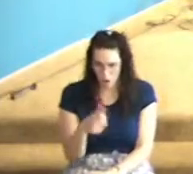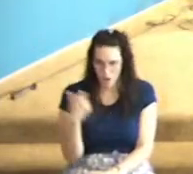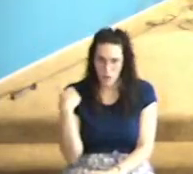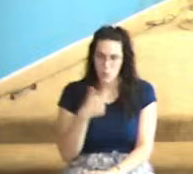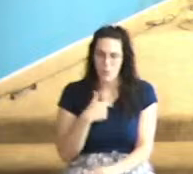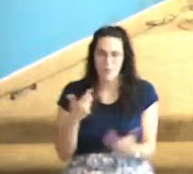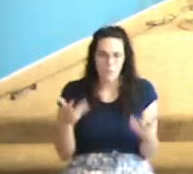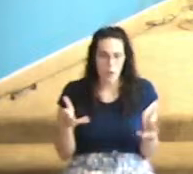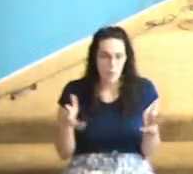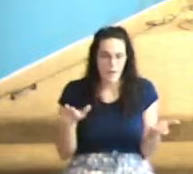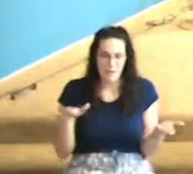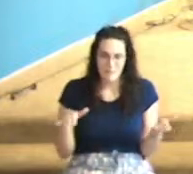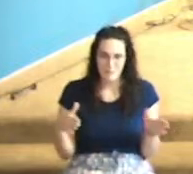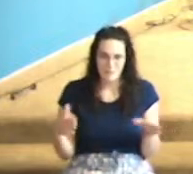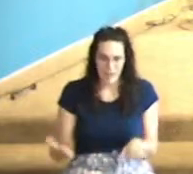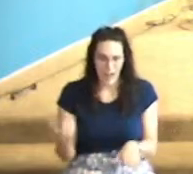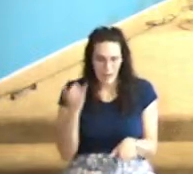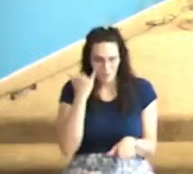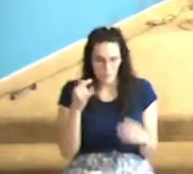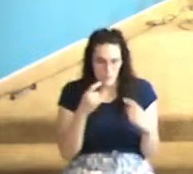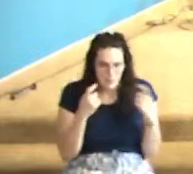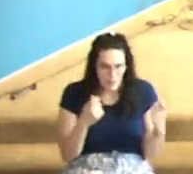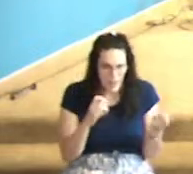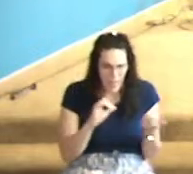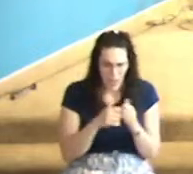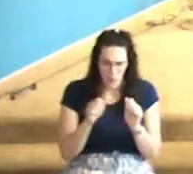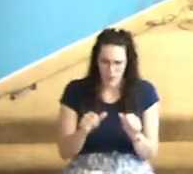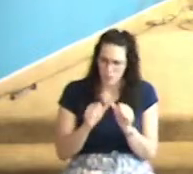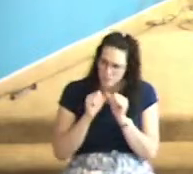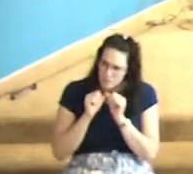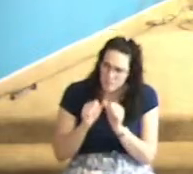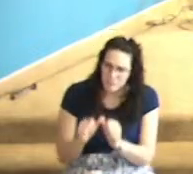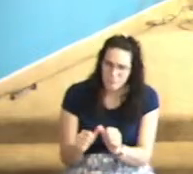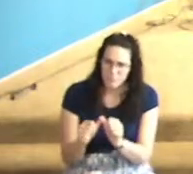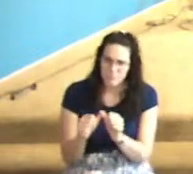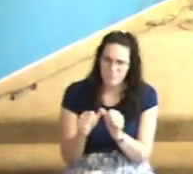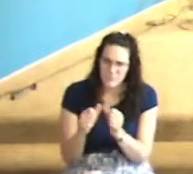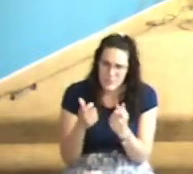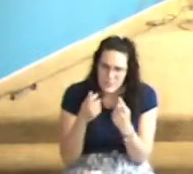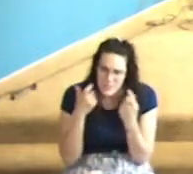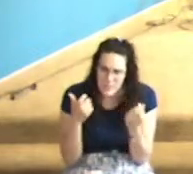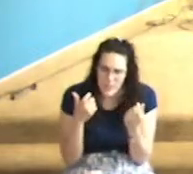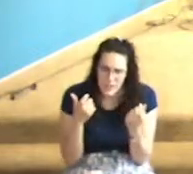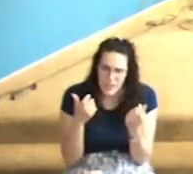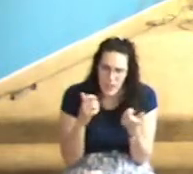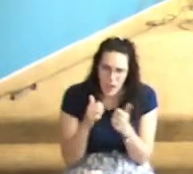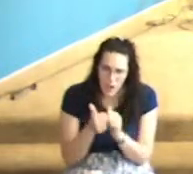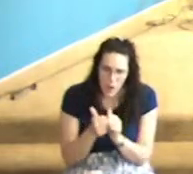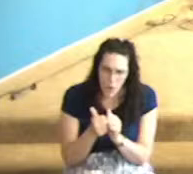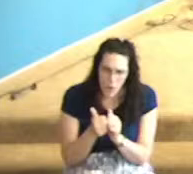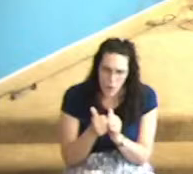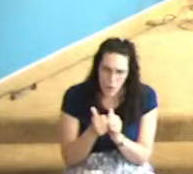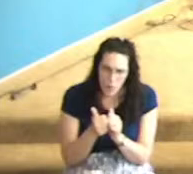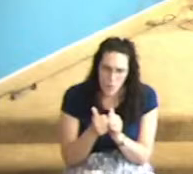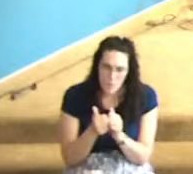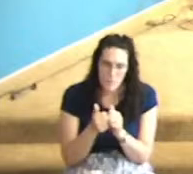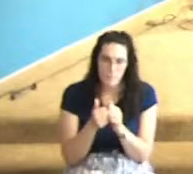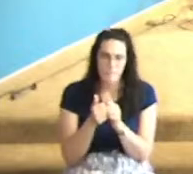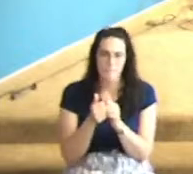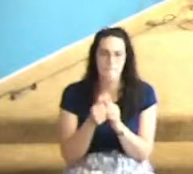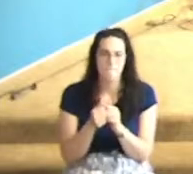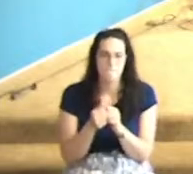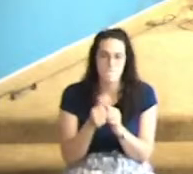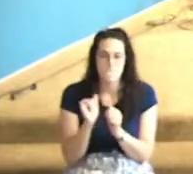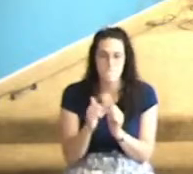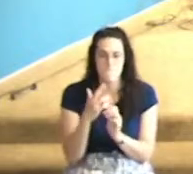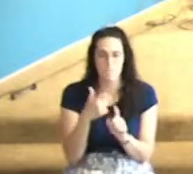have died to sin. How can we live in it any longer? Romans 6, 1 and